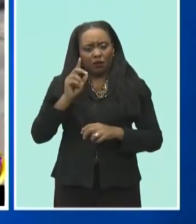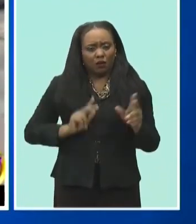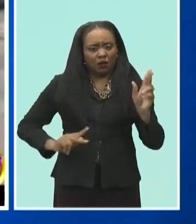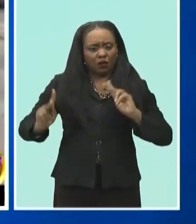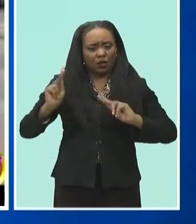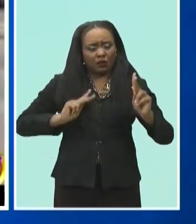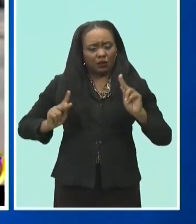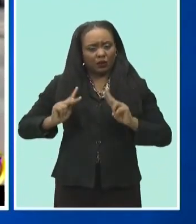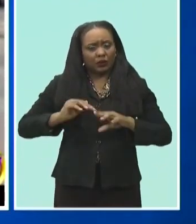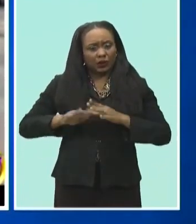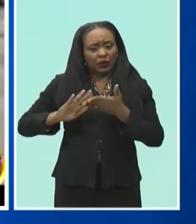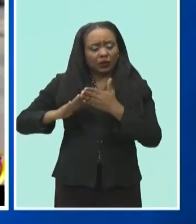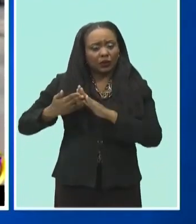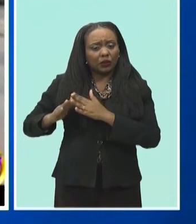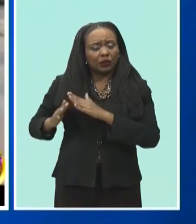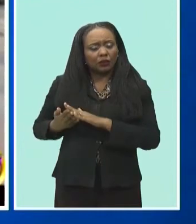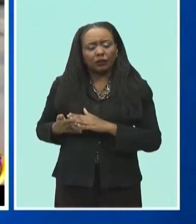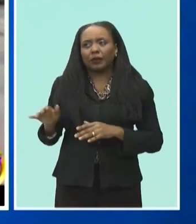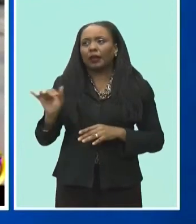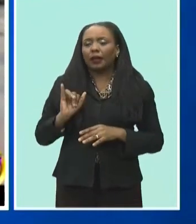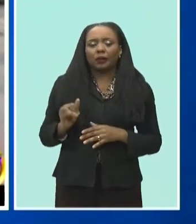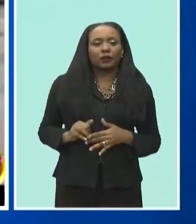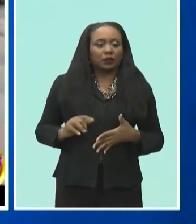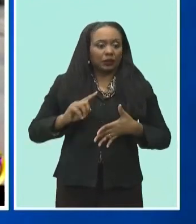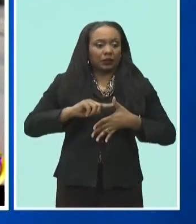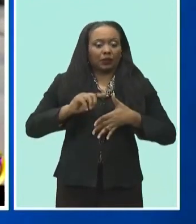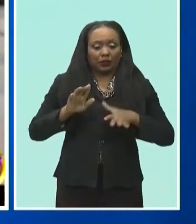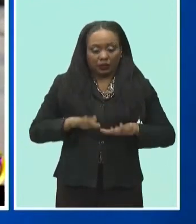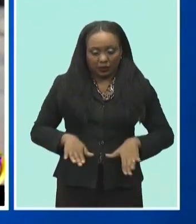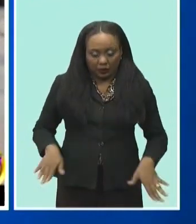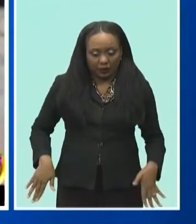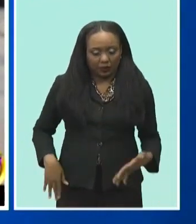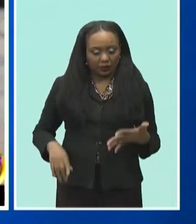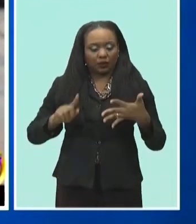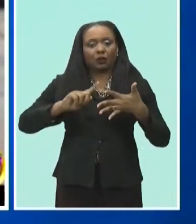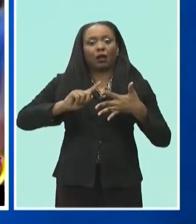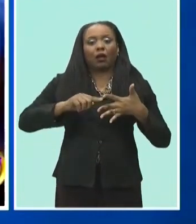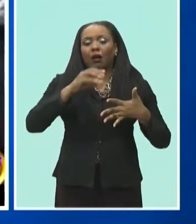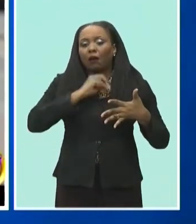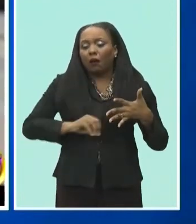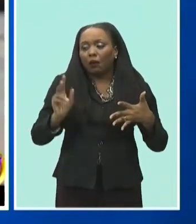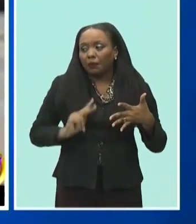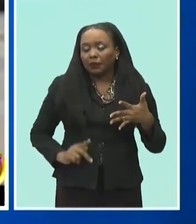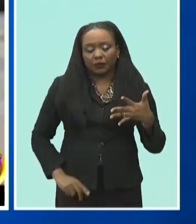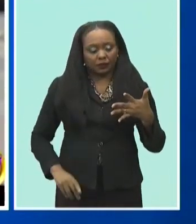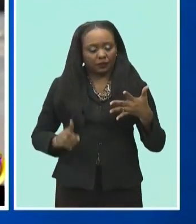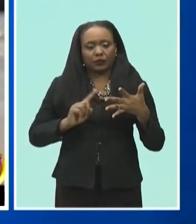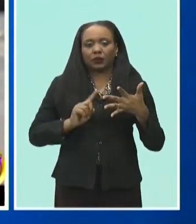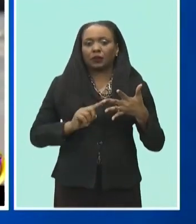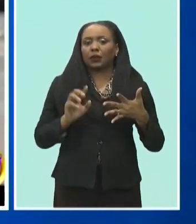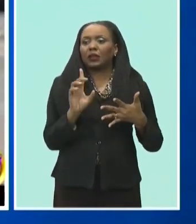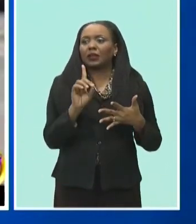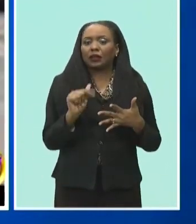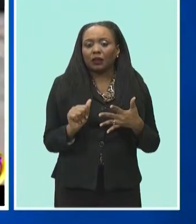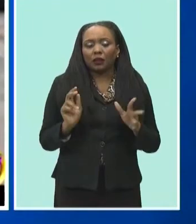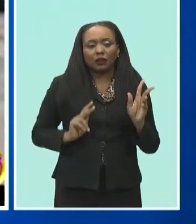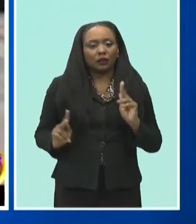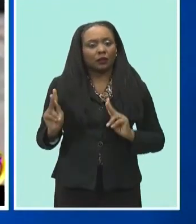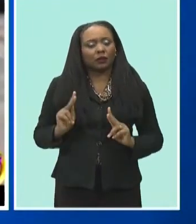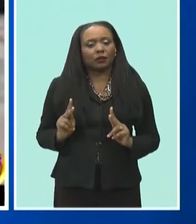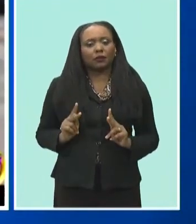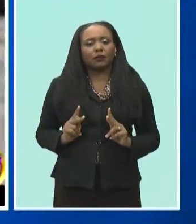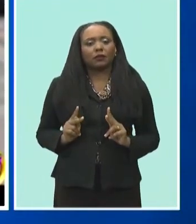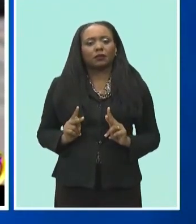members of the community, children, senior citizens, and disabled persons.